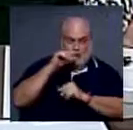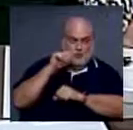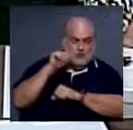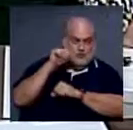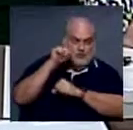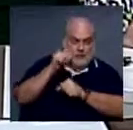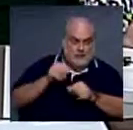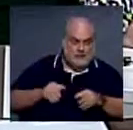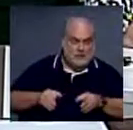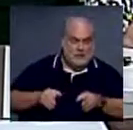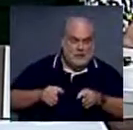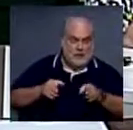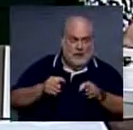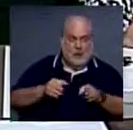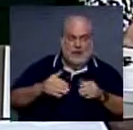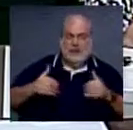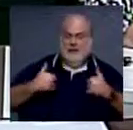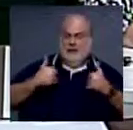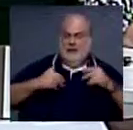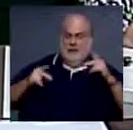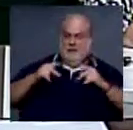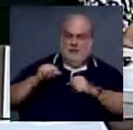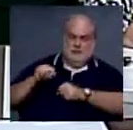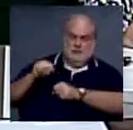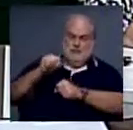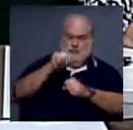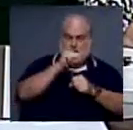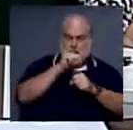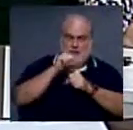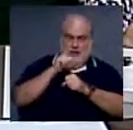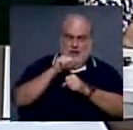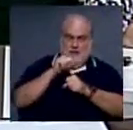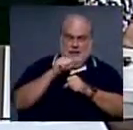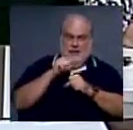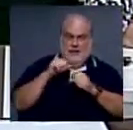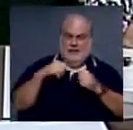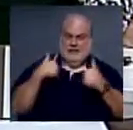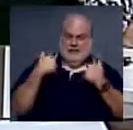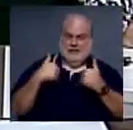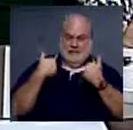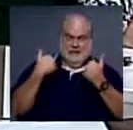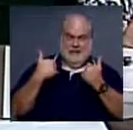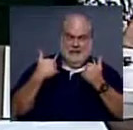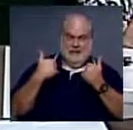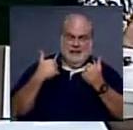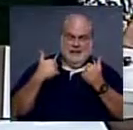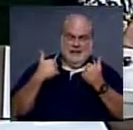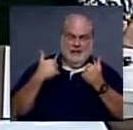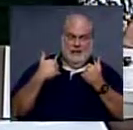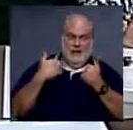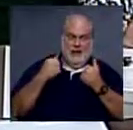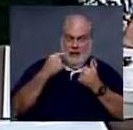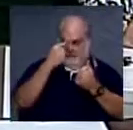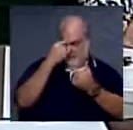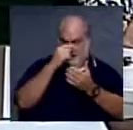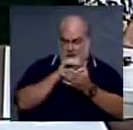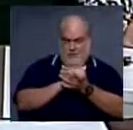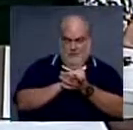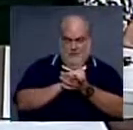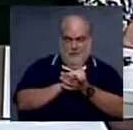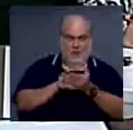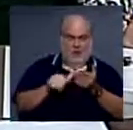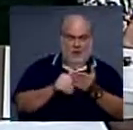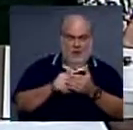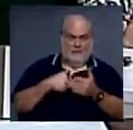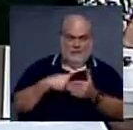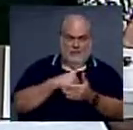street and you see very young people driving a car with a bunch of teenagers in the car with them. So I think that we all have got